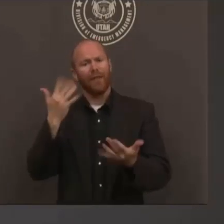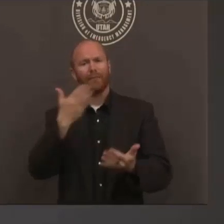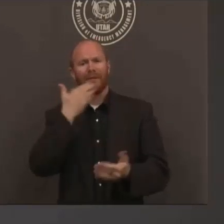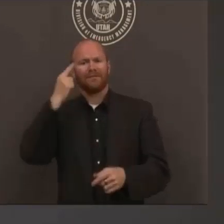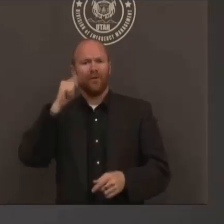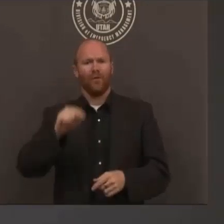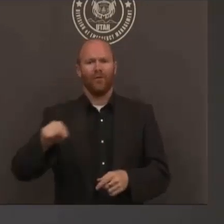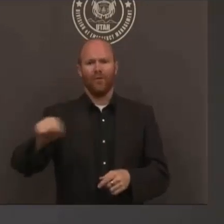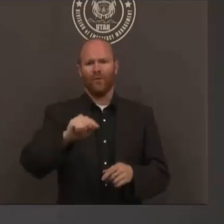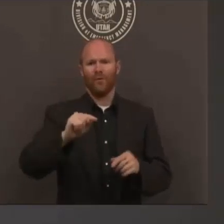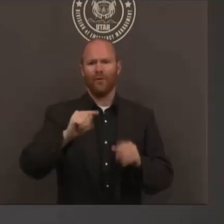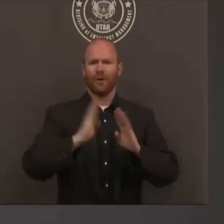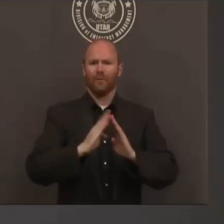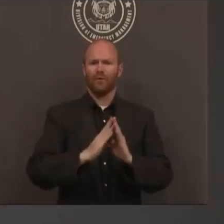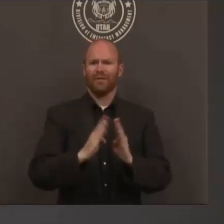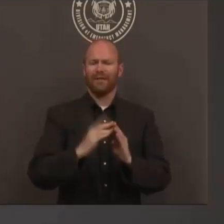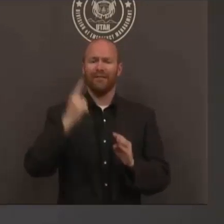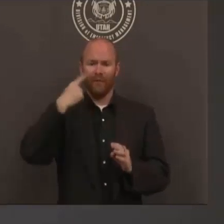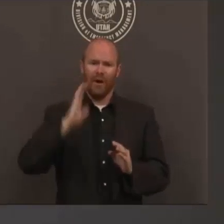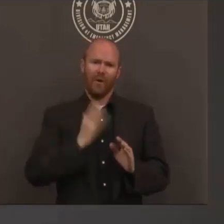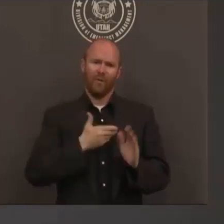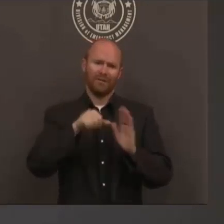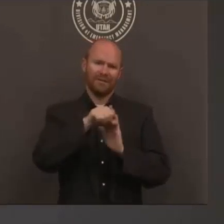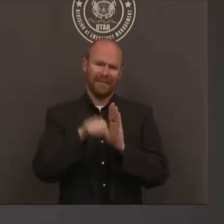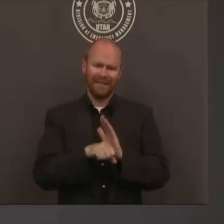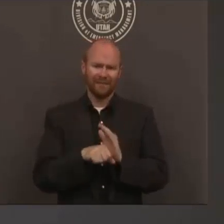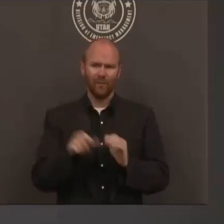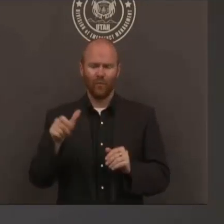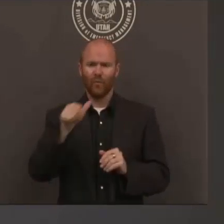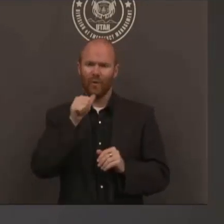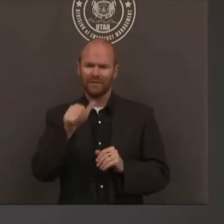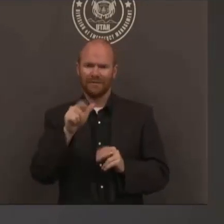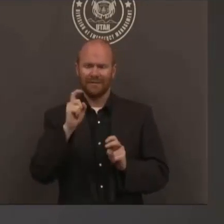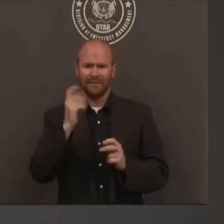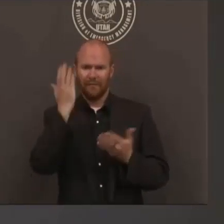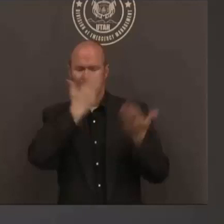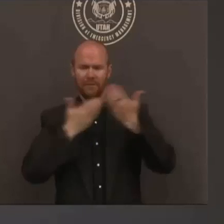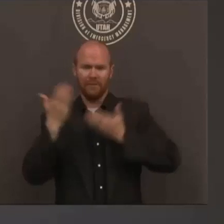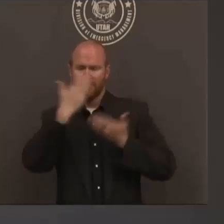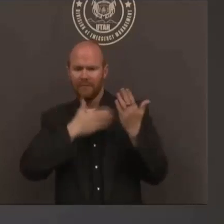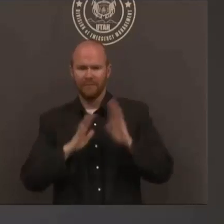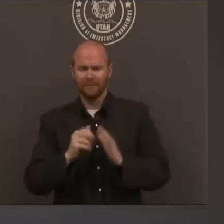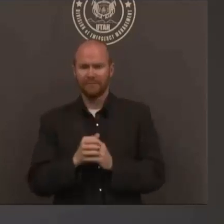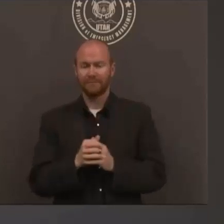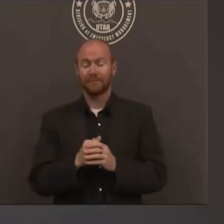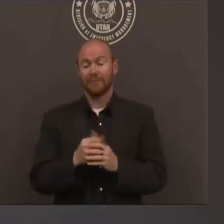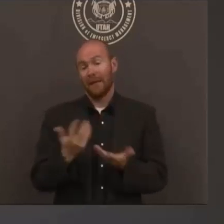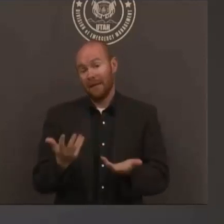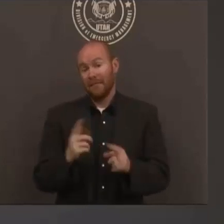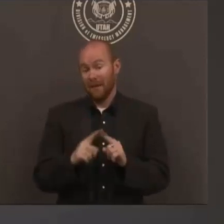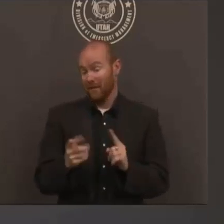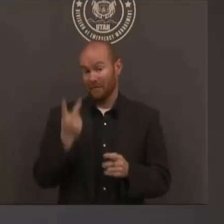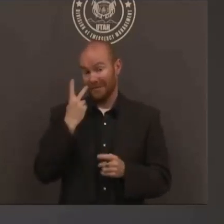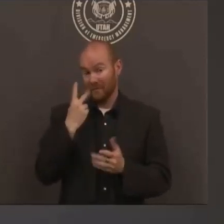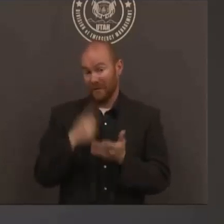equation, it was all done in good faith with the desire to help the public. I can't answer for the other side of the equation right